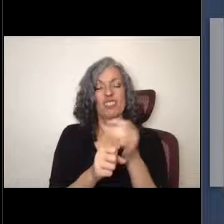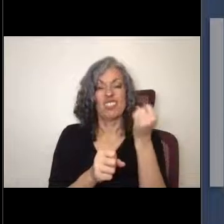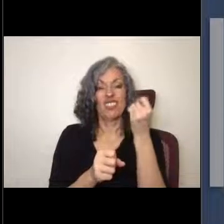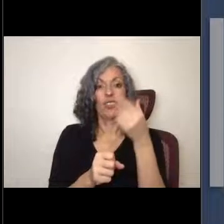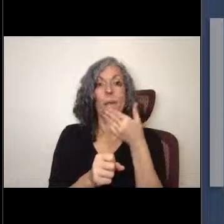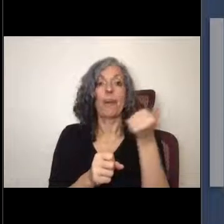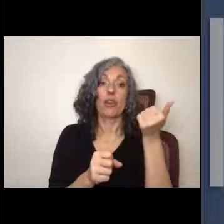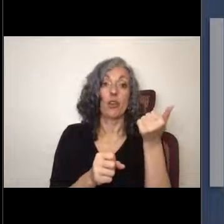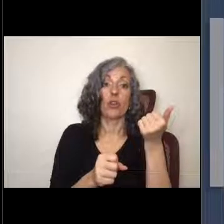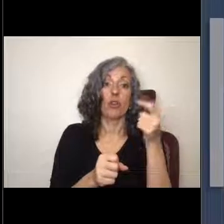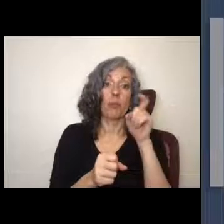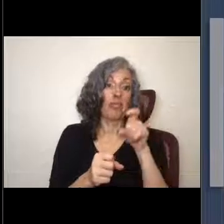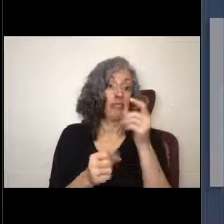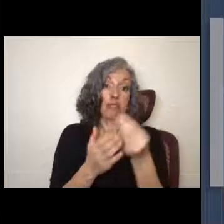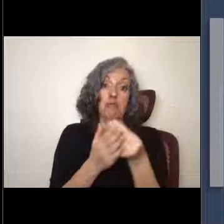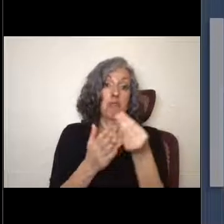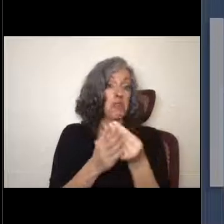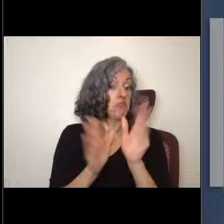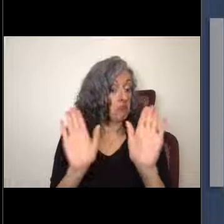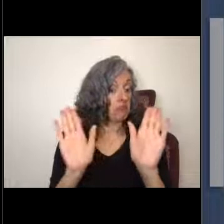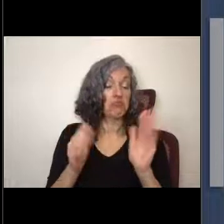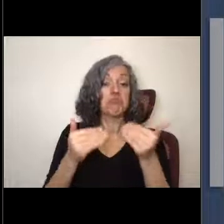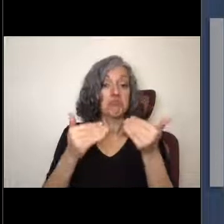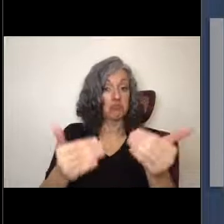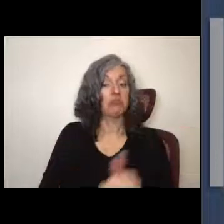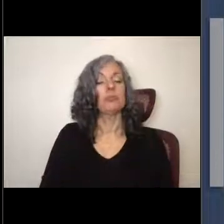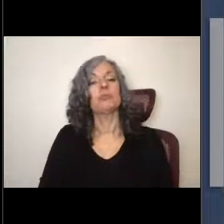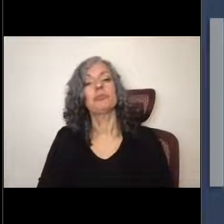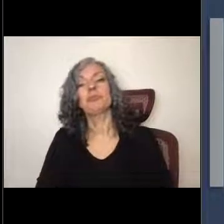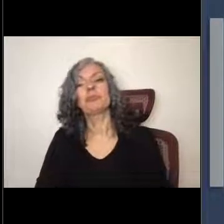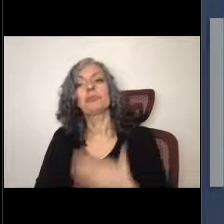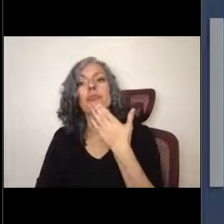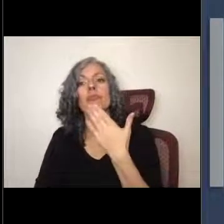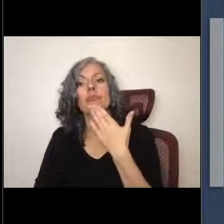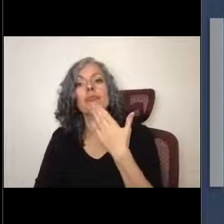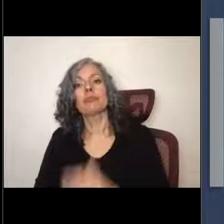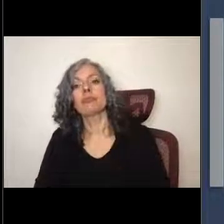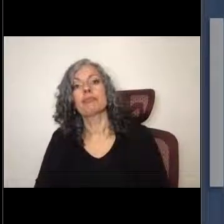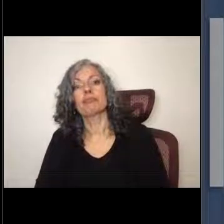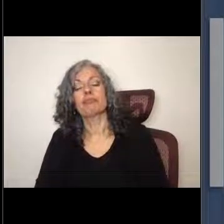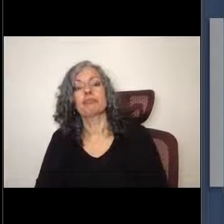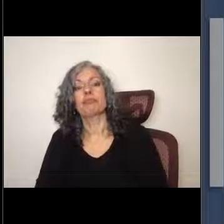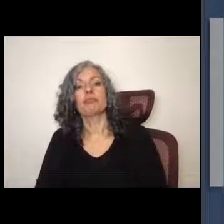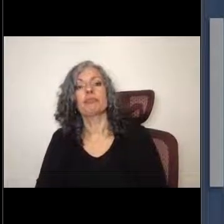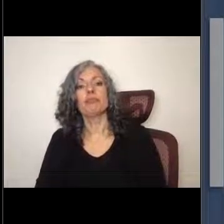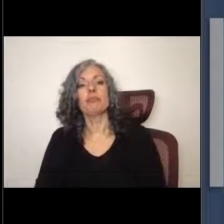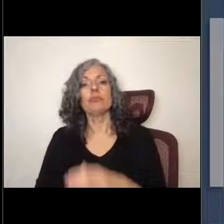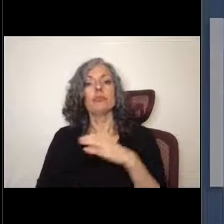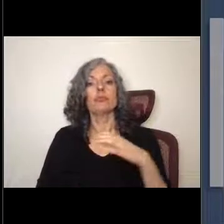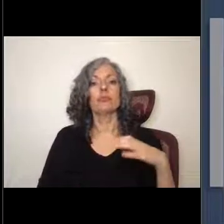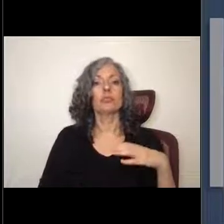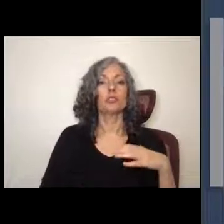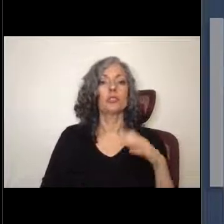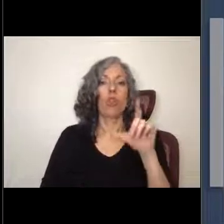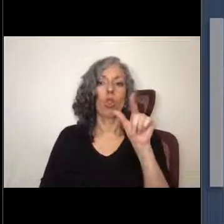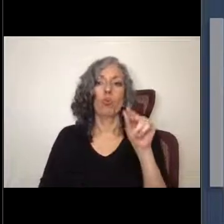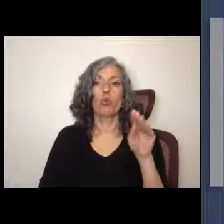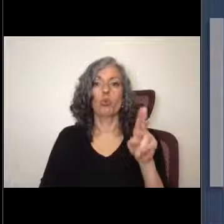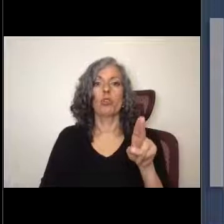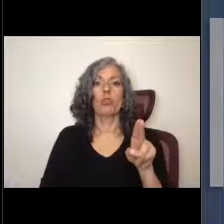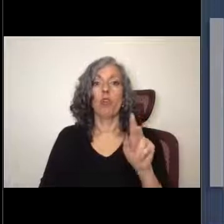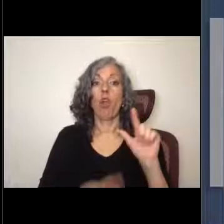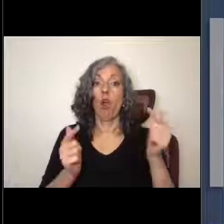but if they need the money. Yeah. They need the money. Thank you, Commissioner Davis. Second. Commissioner Davis, all those in